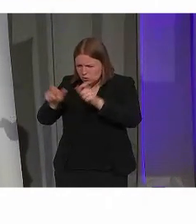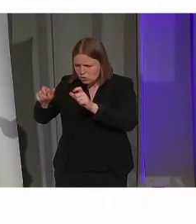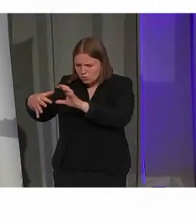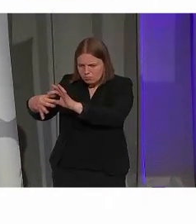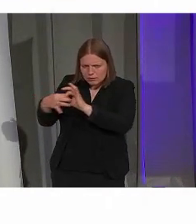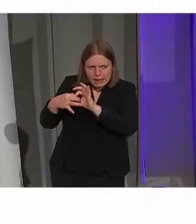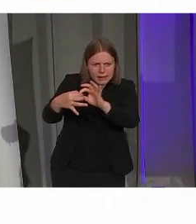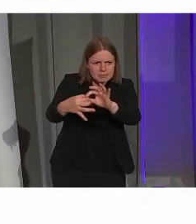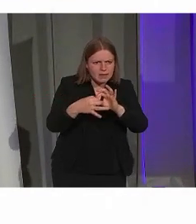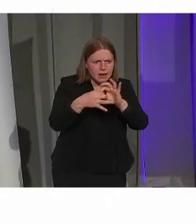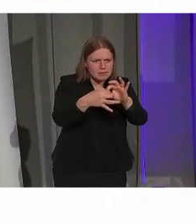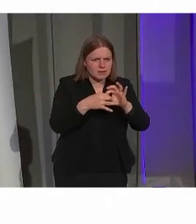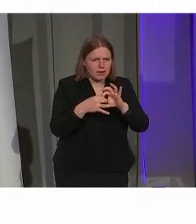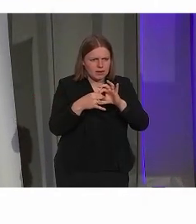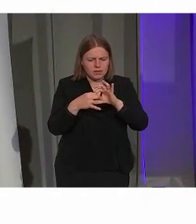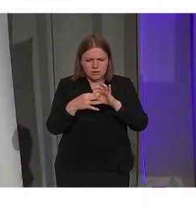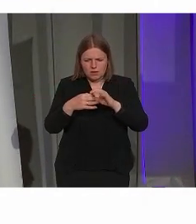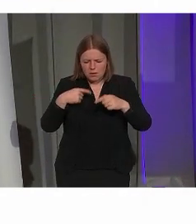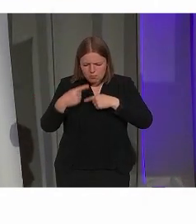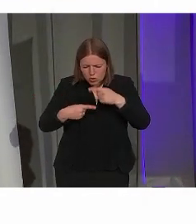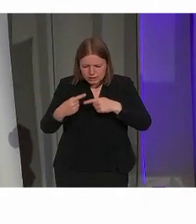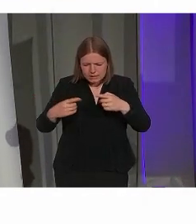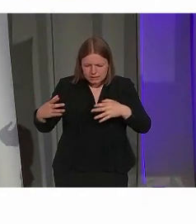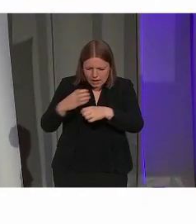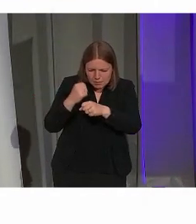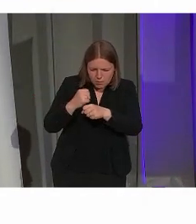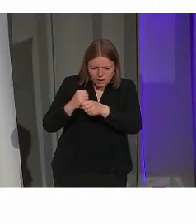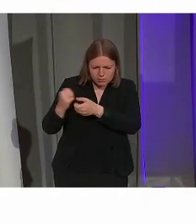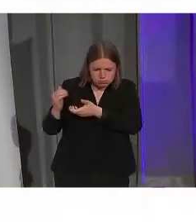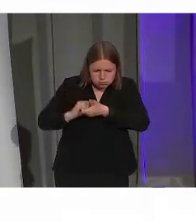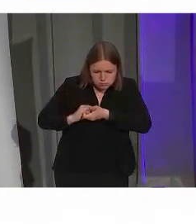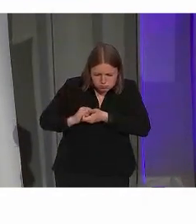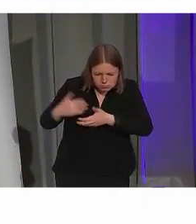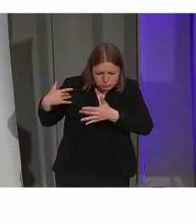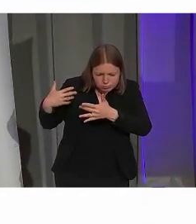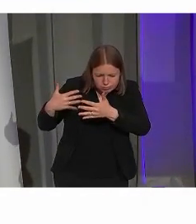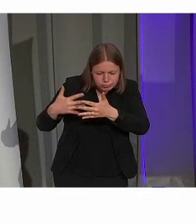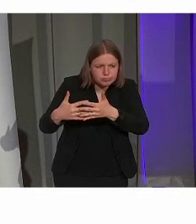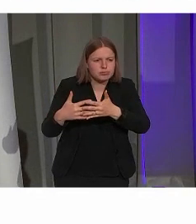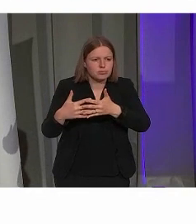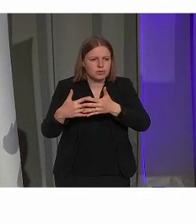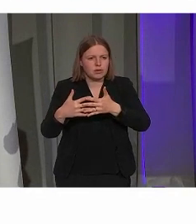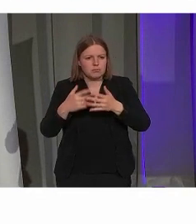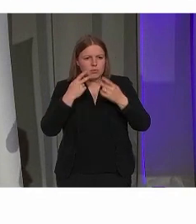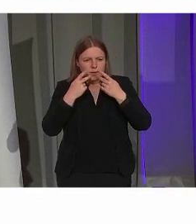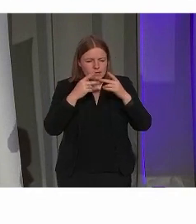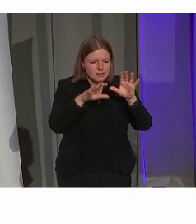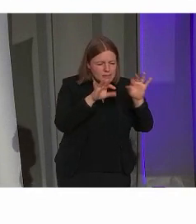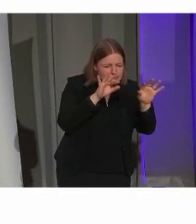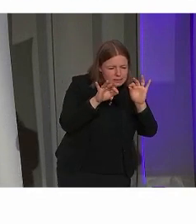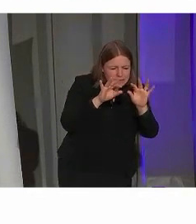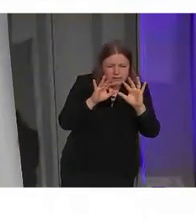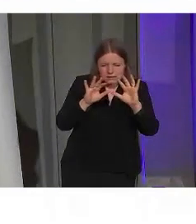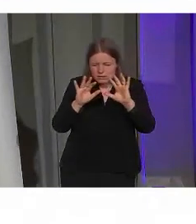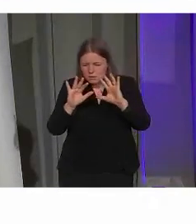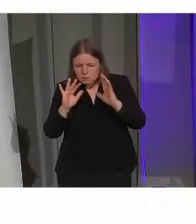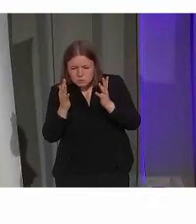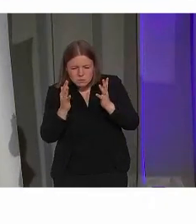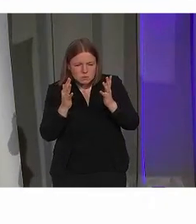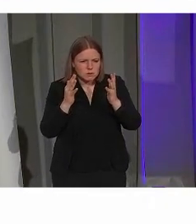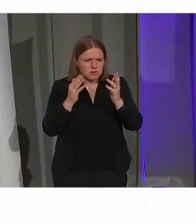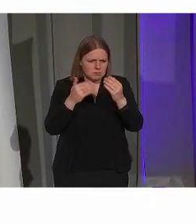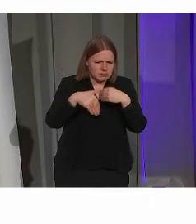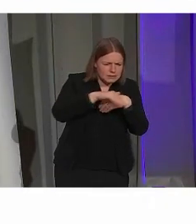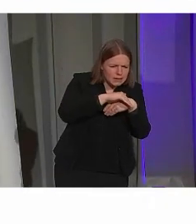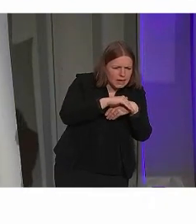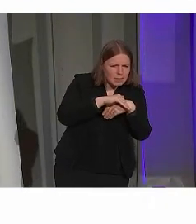participate in the whole process of identification, actively, selection, classification, interpretation,